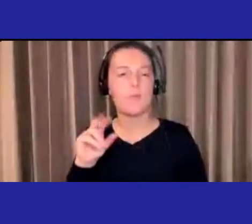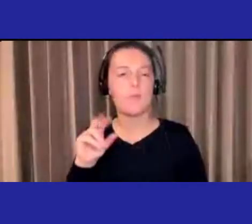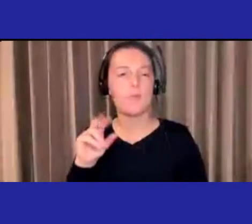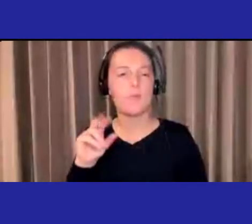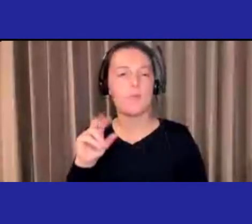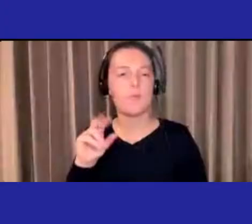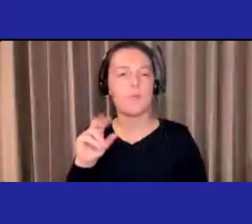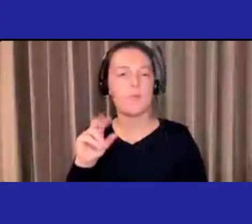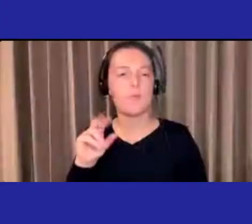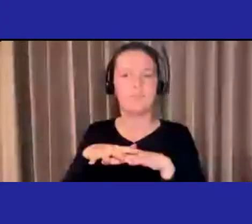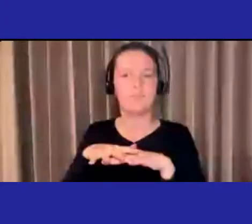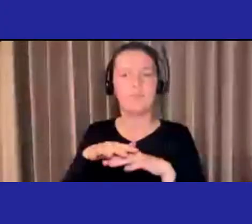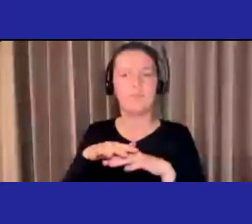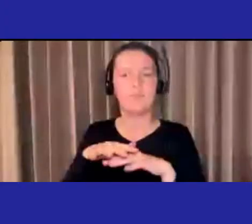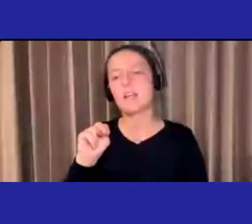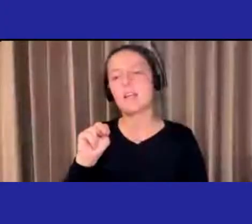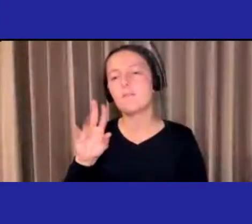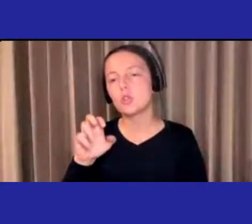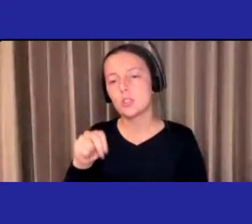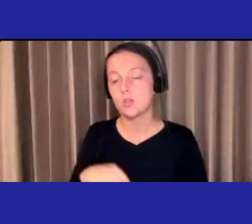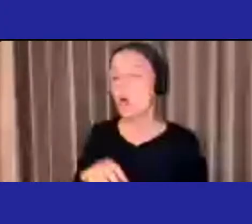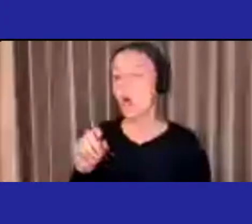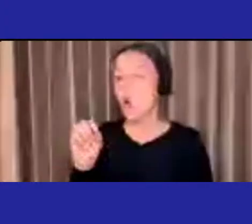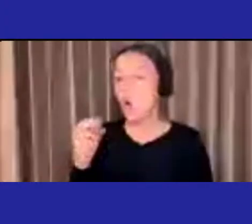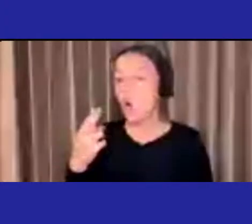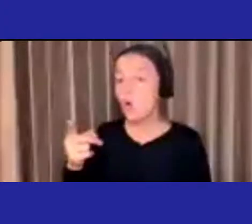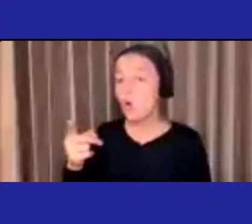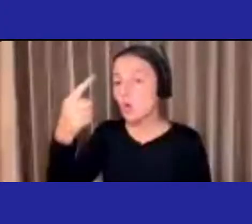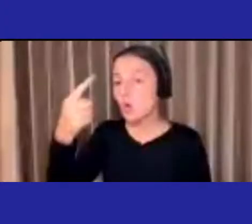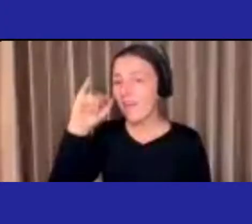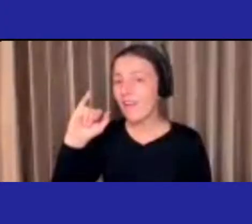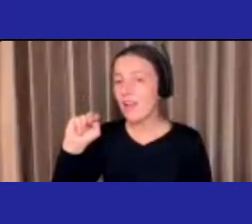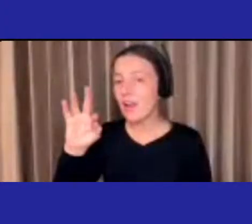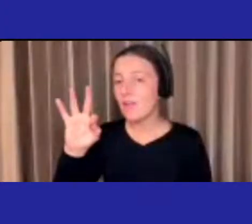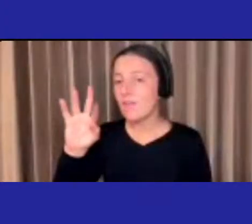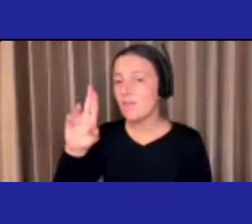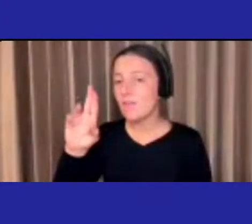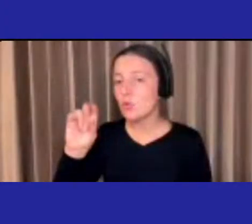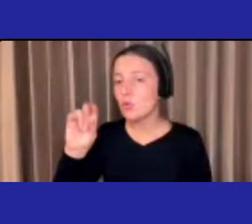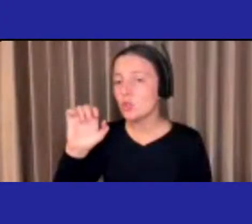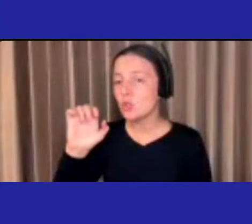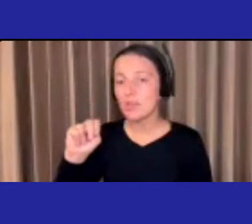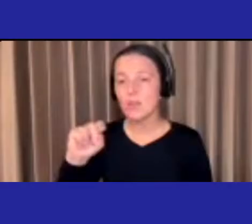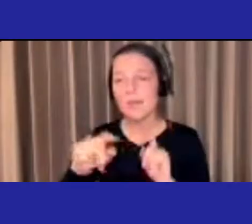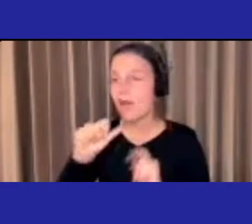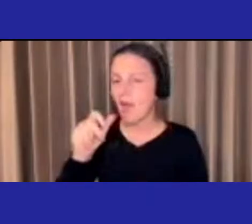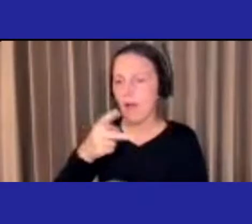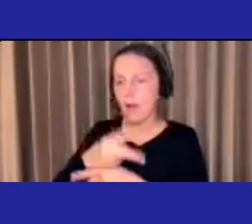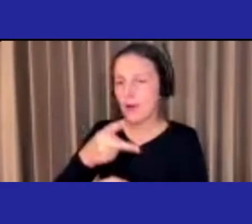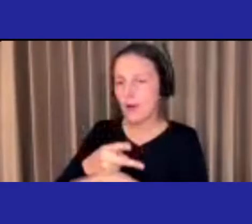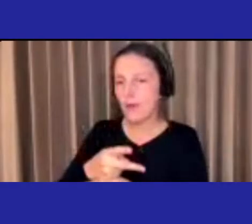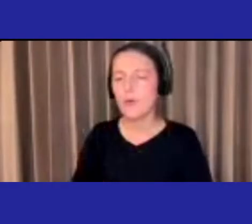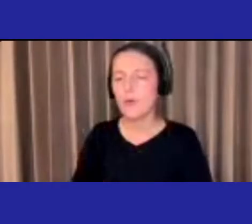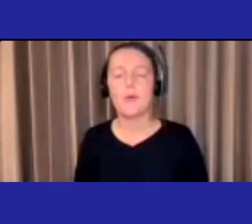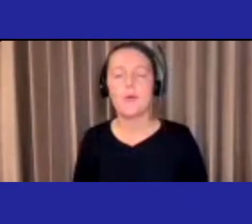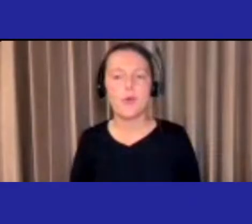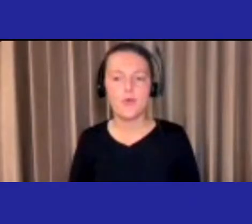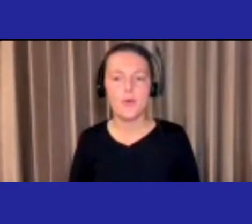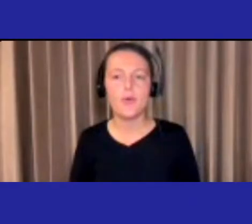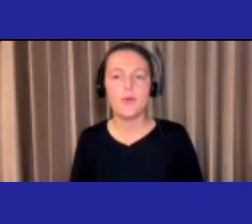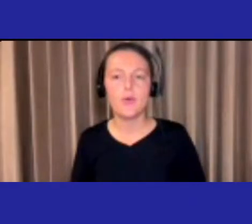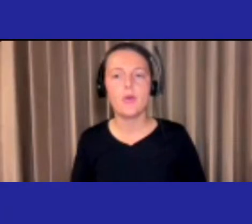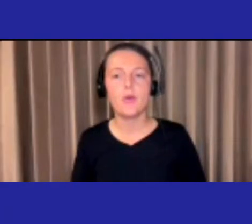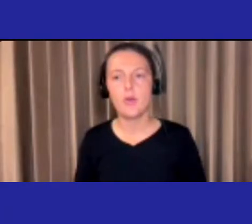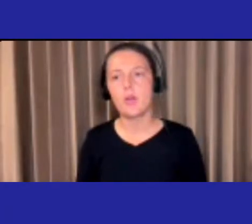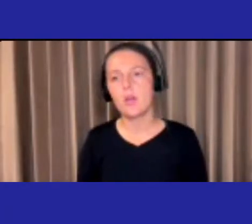an infusion, but not I think it's not care? Yeah. So the cancer center, Go ahead. the